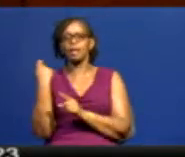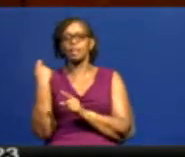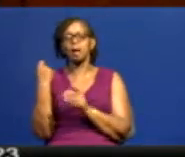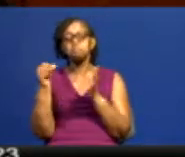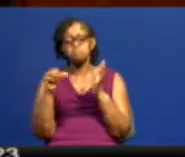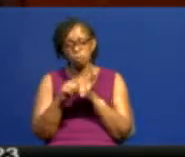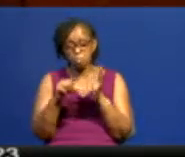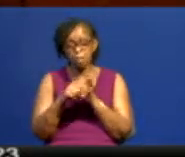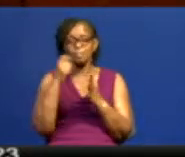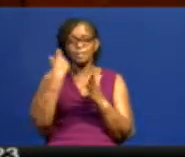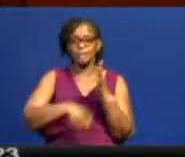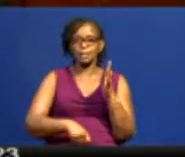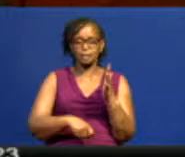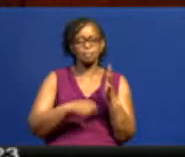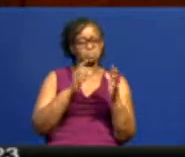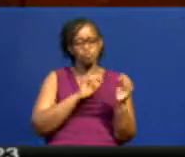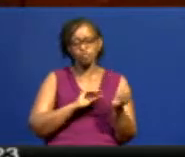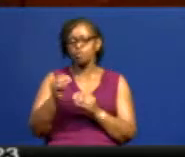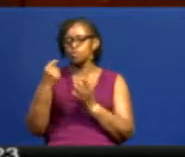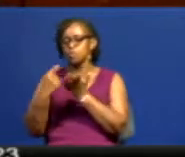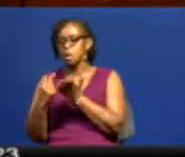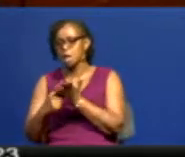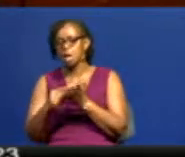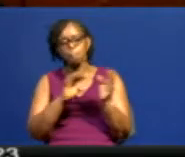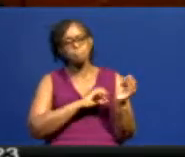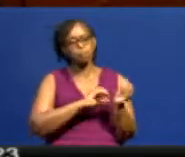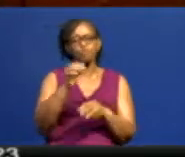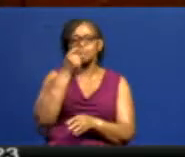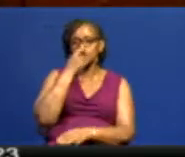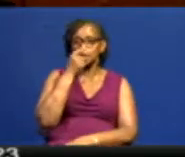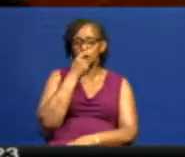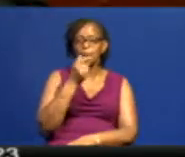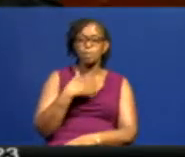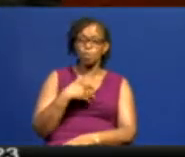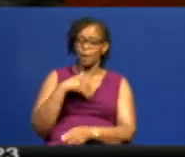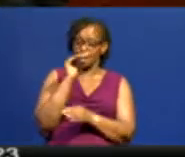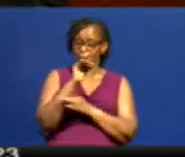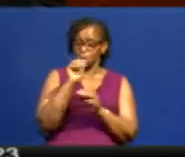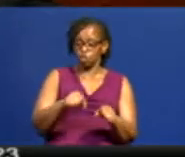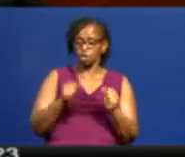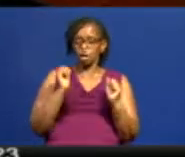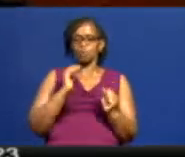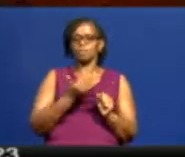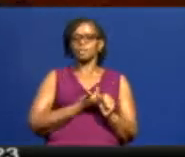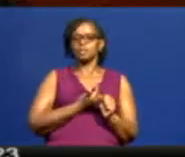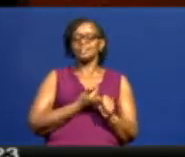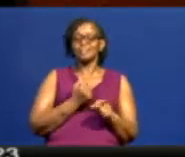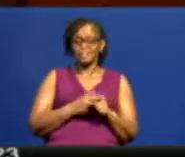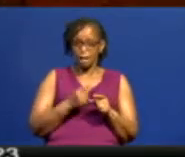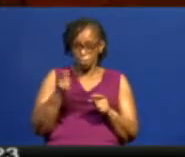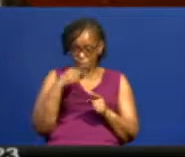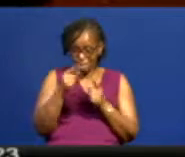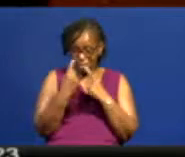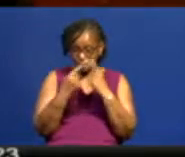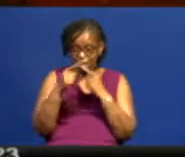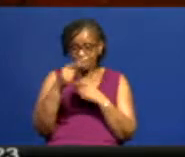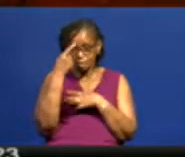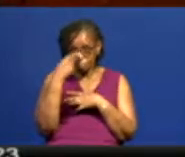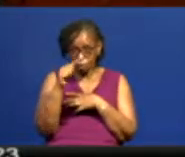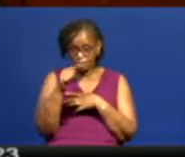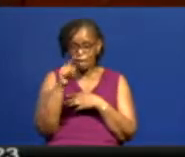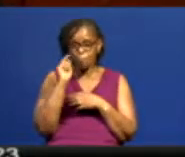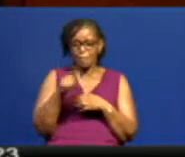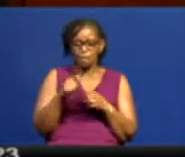They are moving to Uganda, to Tanzania. So I call upon even the chair of the committee, as we look at the national tax policy, let us do a